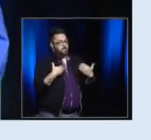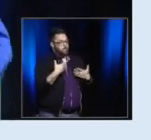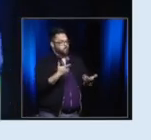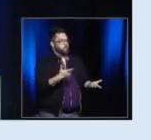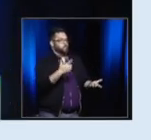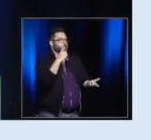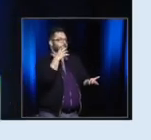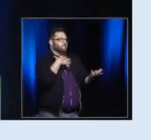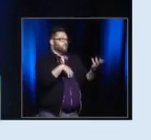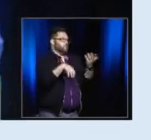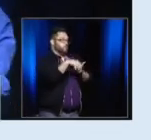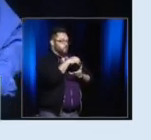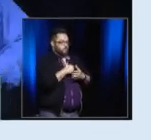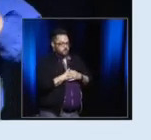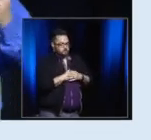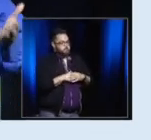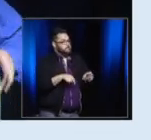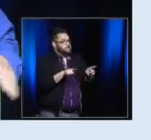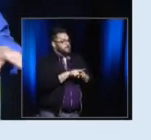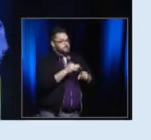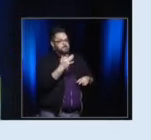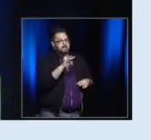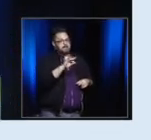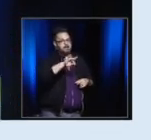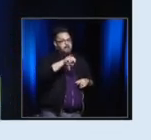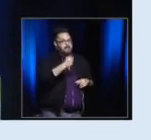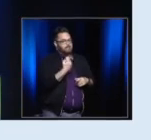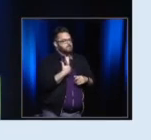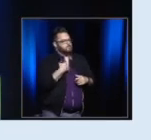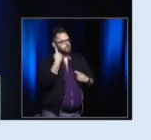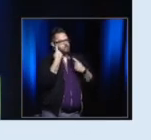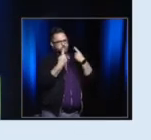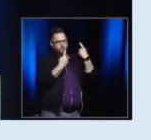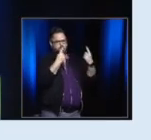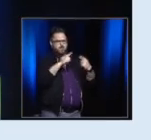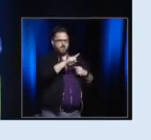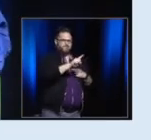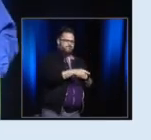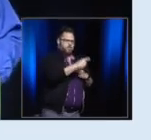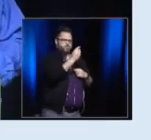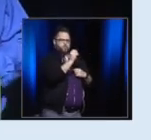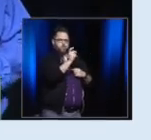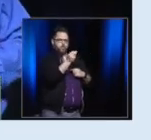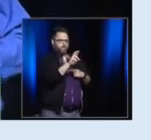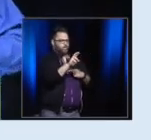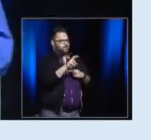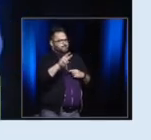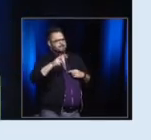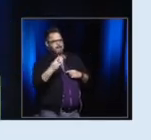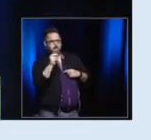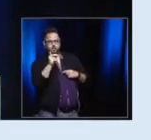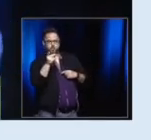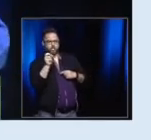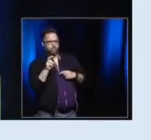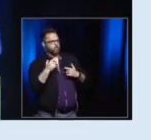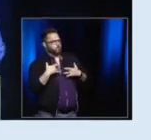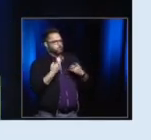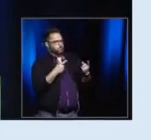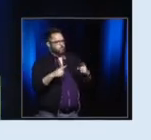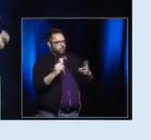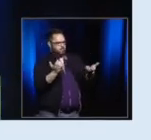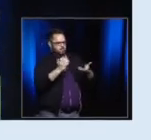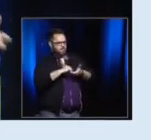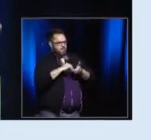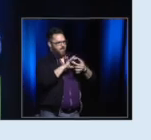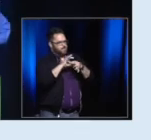So just like in the 1980s, we were wondering about these associations between first-order alliances and what was going on. We started seeing friendly